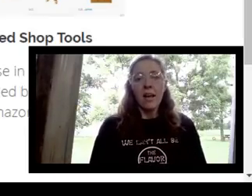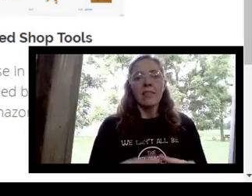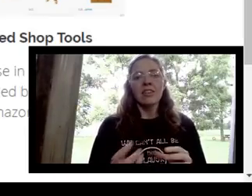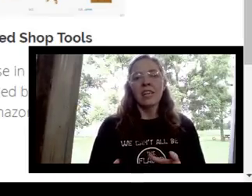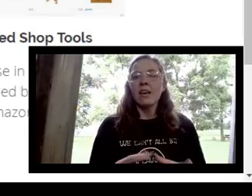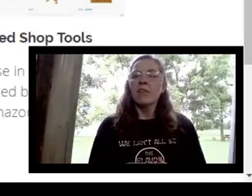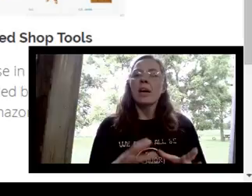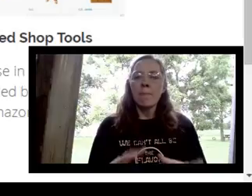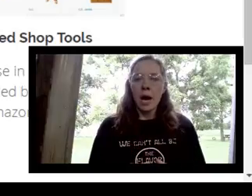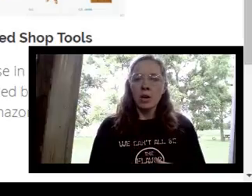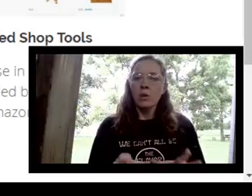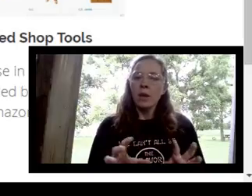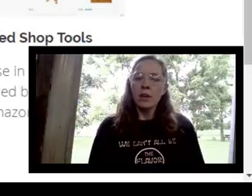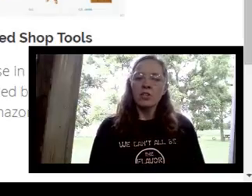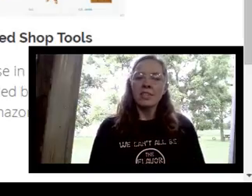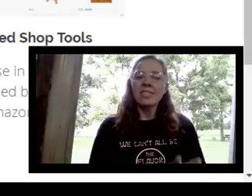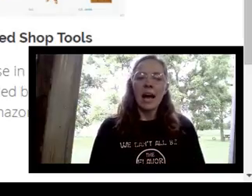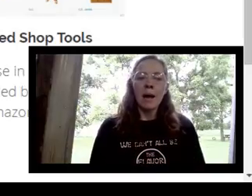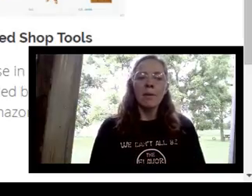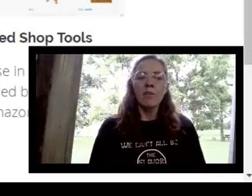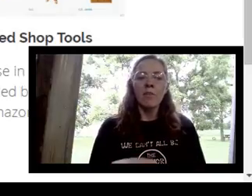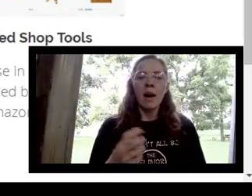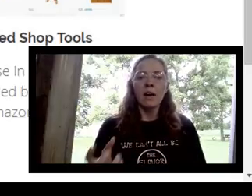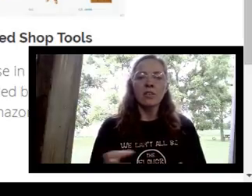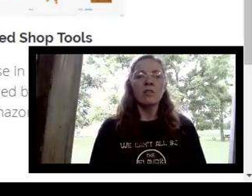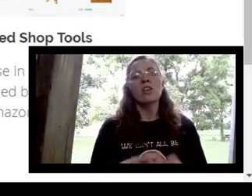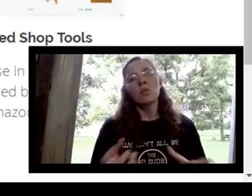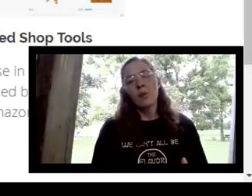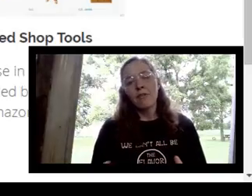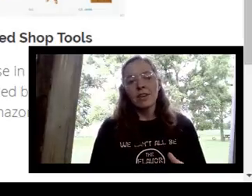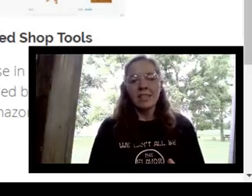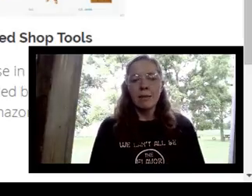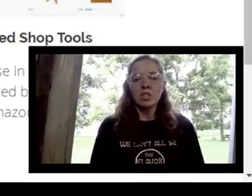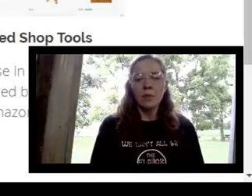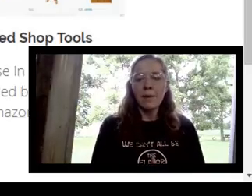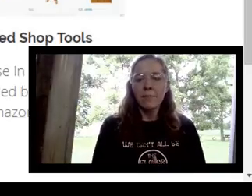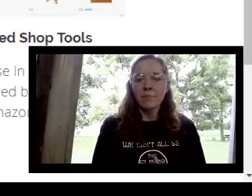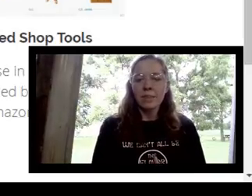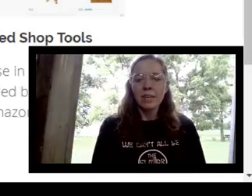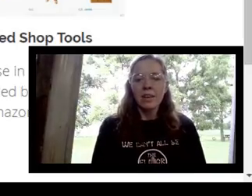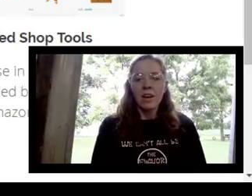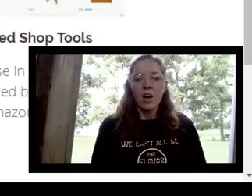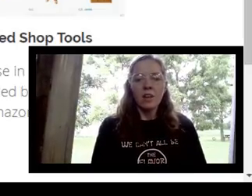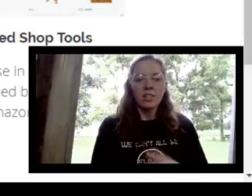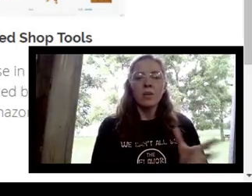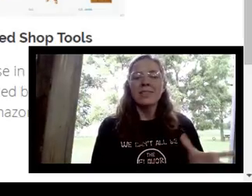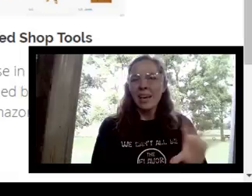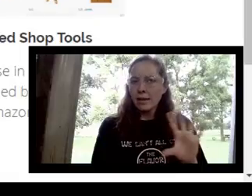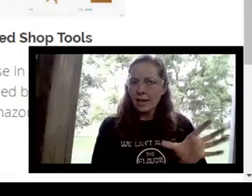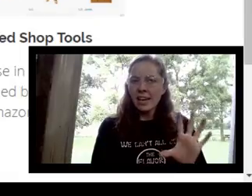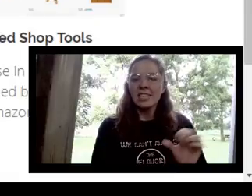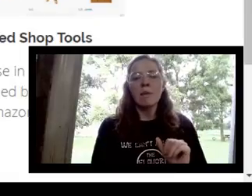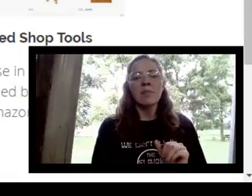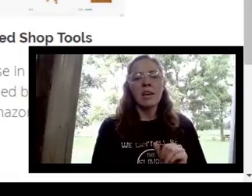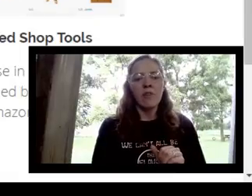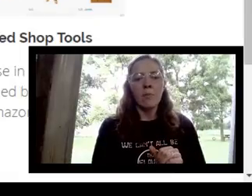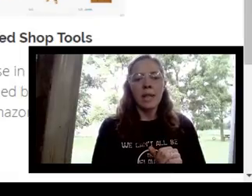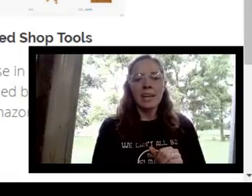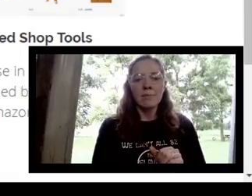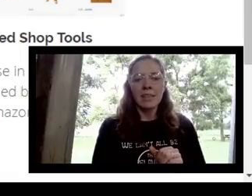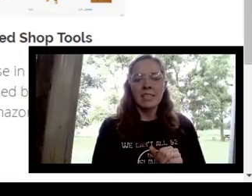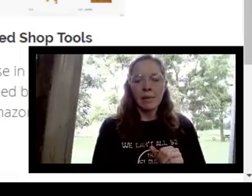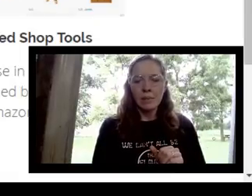teacher, there's kind of like a bio under this tab so that you could reference them to it. Also, same thing